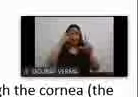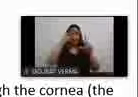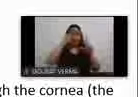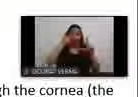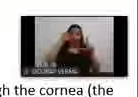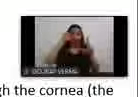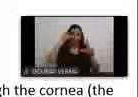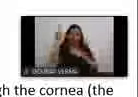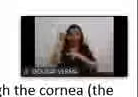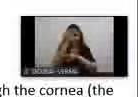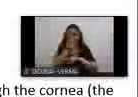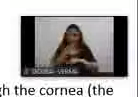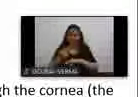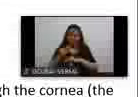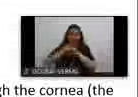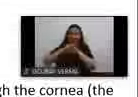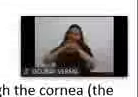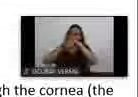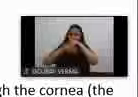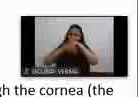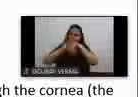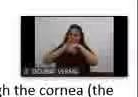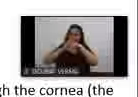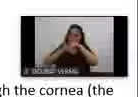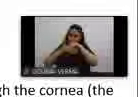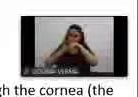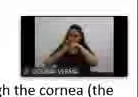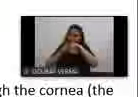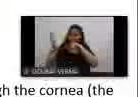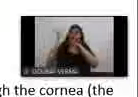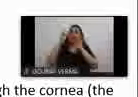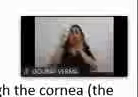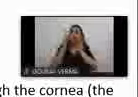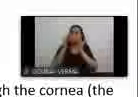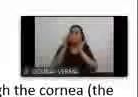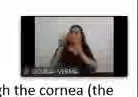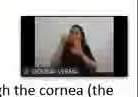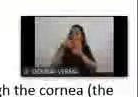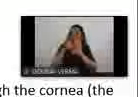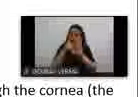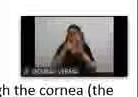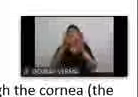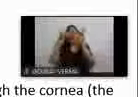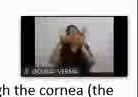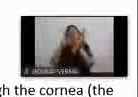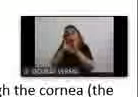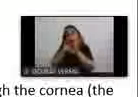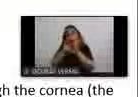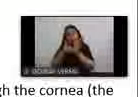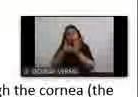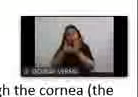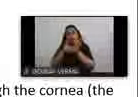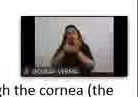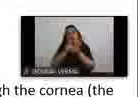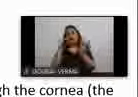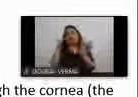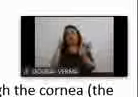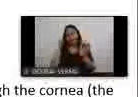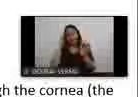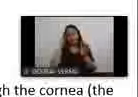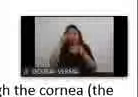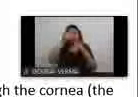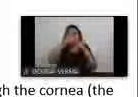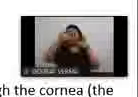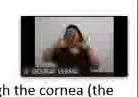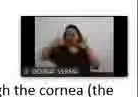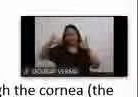an outer layer, an inner layer, the middle layer, and an outer middle layer and an inner layer and a outer